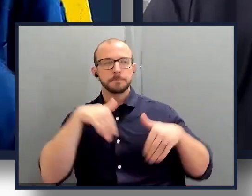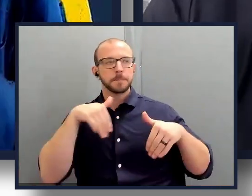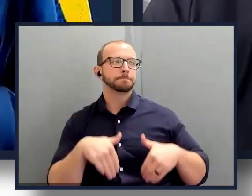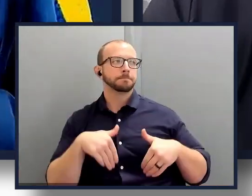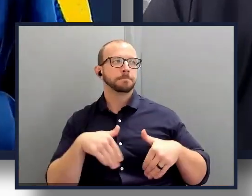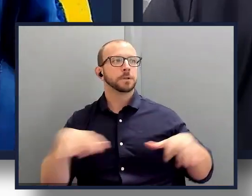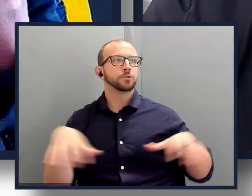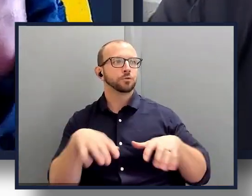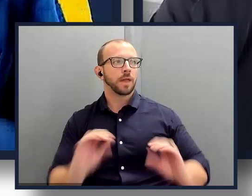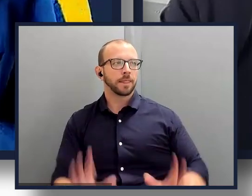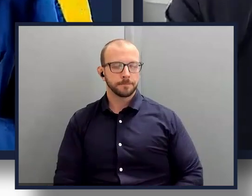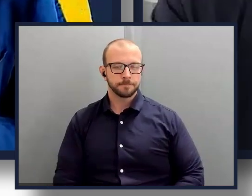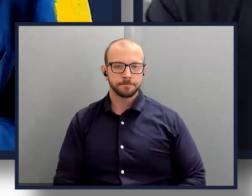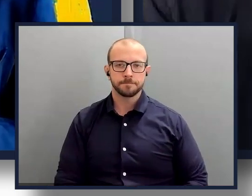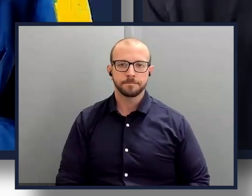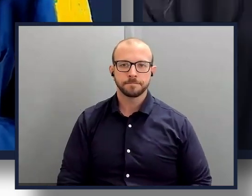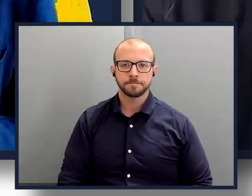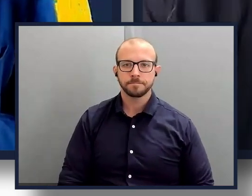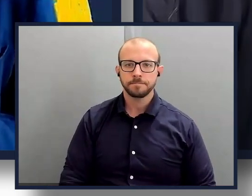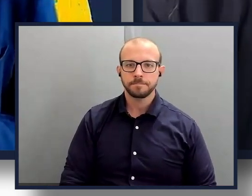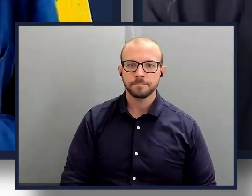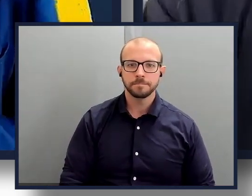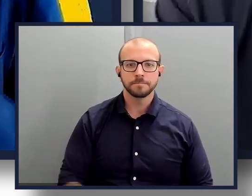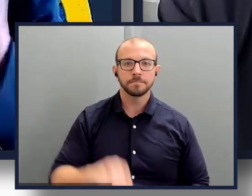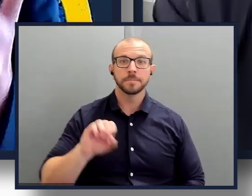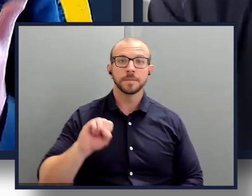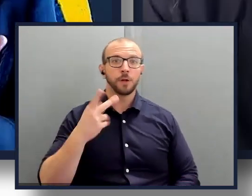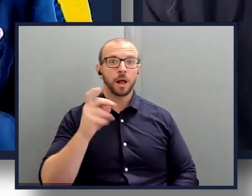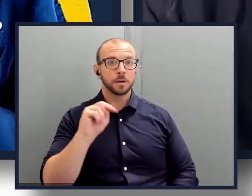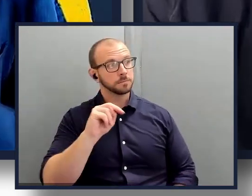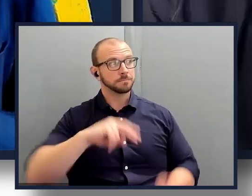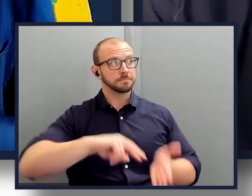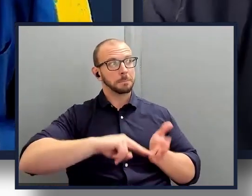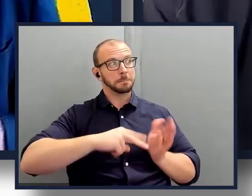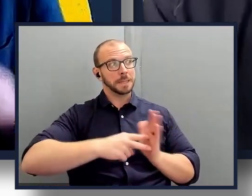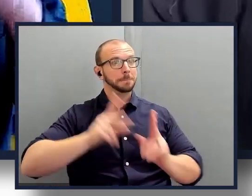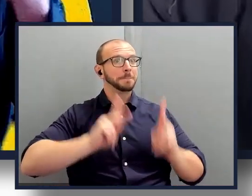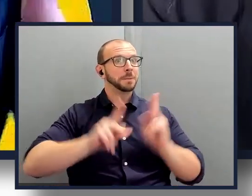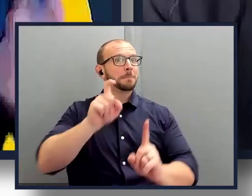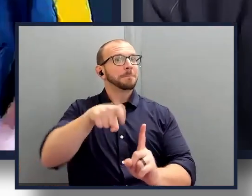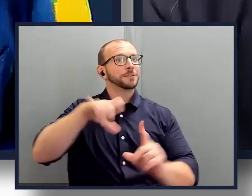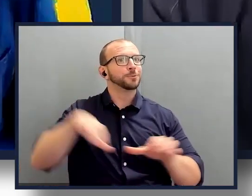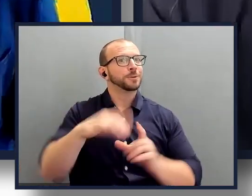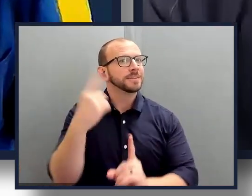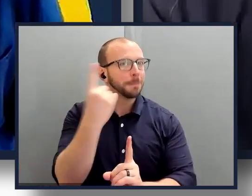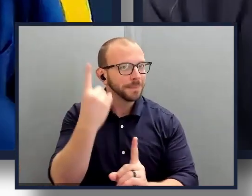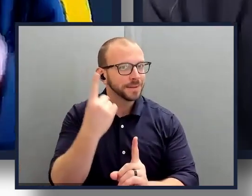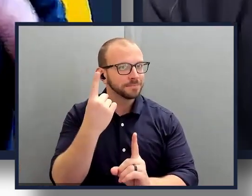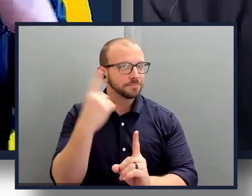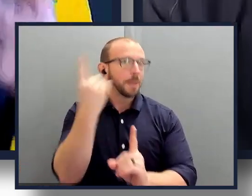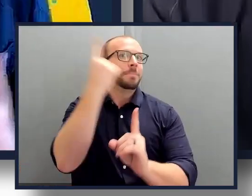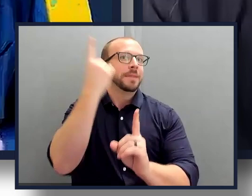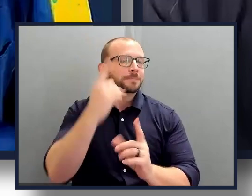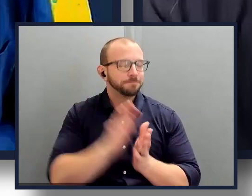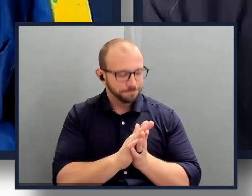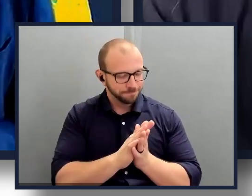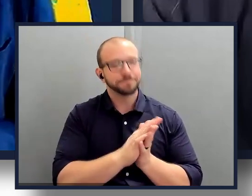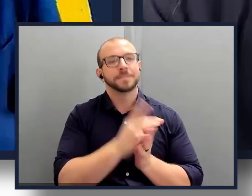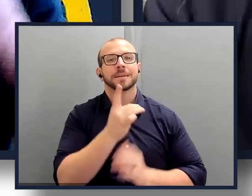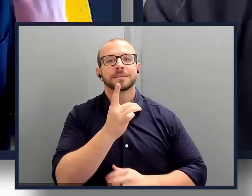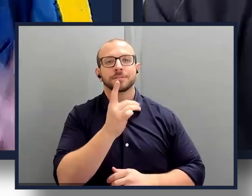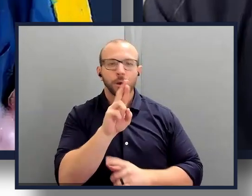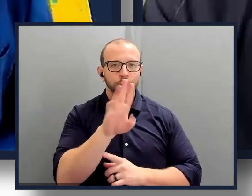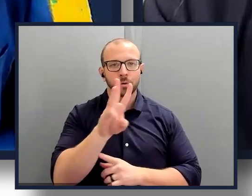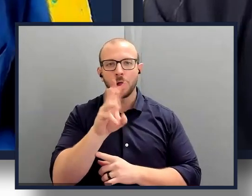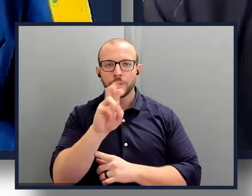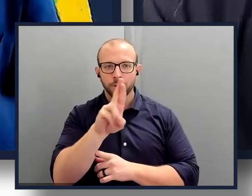So people need to do something. Yes. Something. Yes. Dr. Walter, that is all the time we have today. We